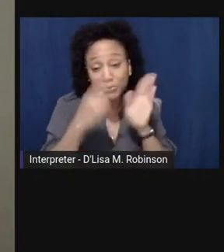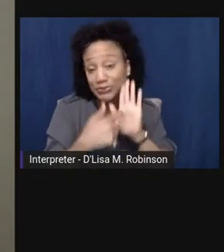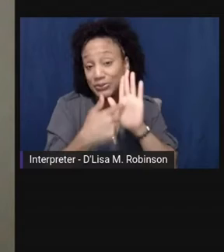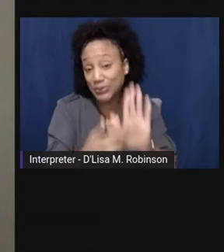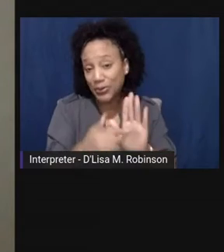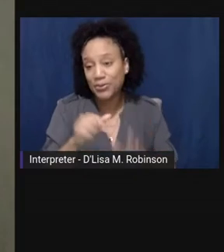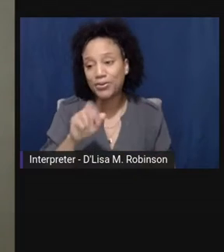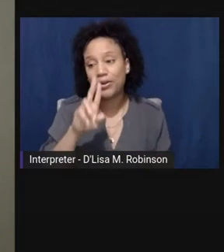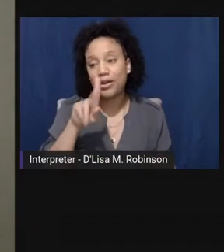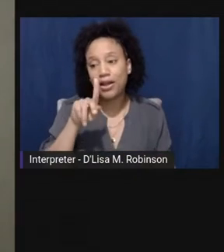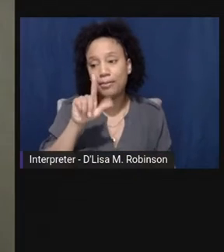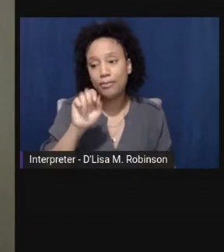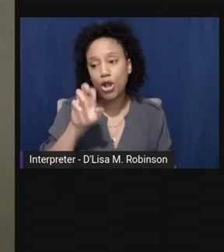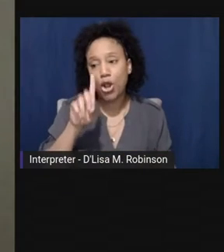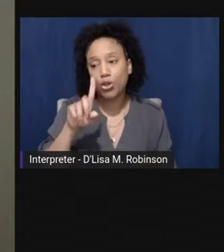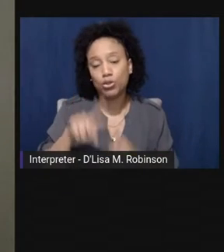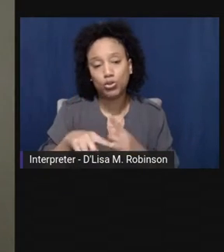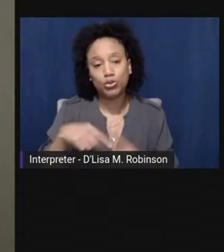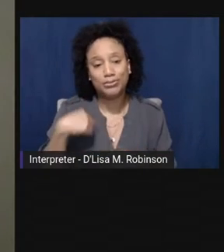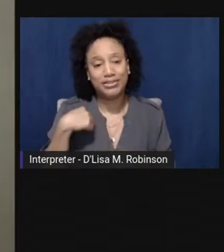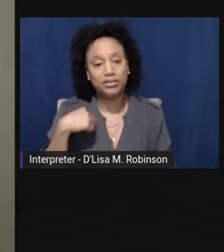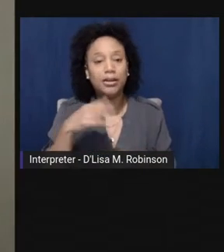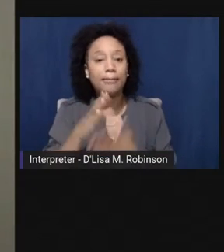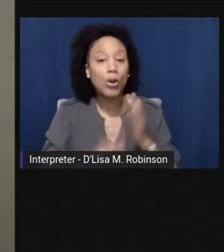Me, a song from part two.